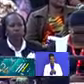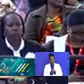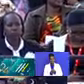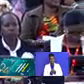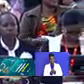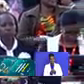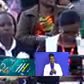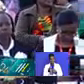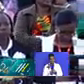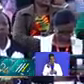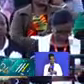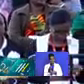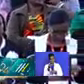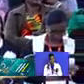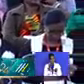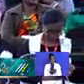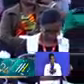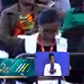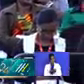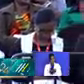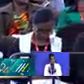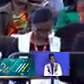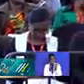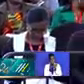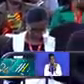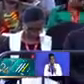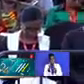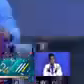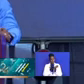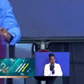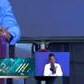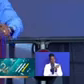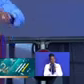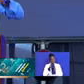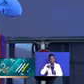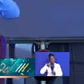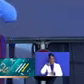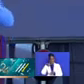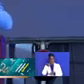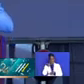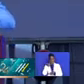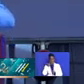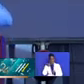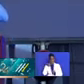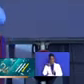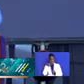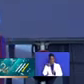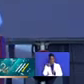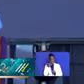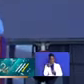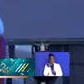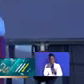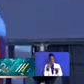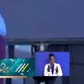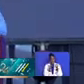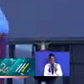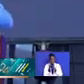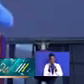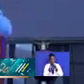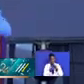glory so through Jesus death he he